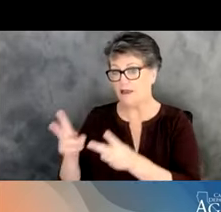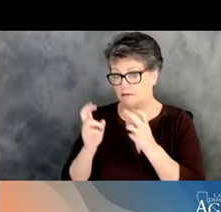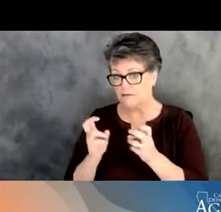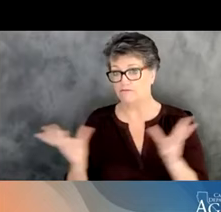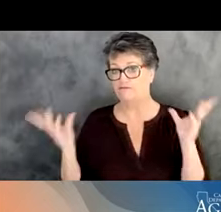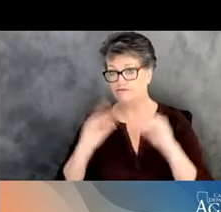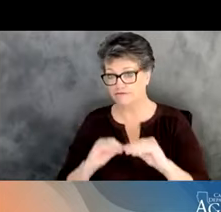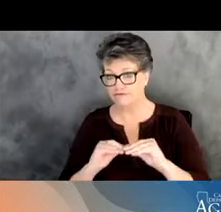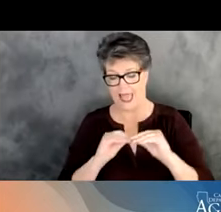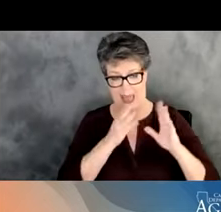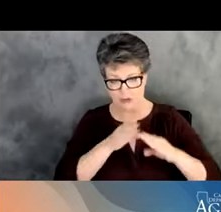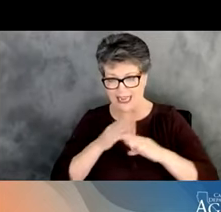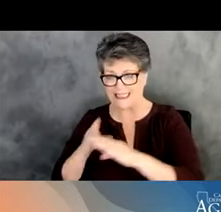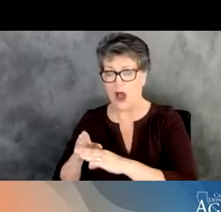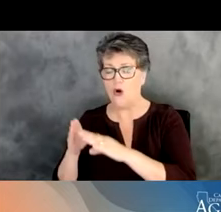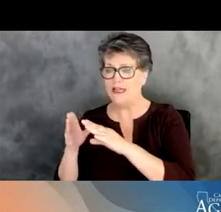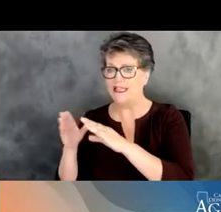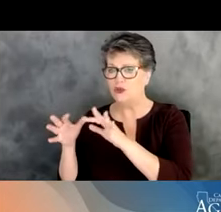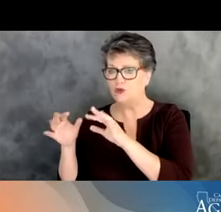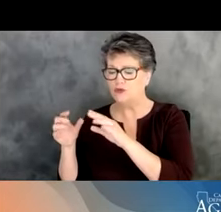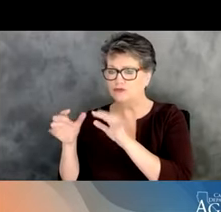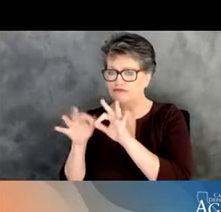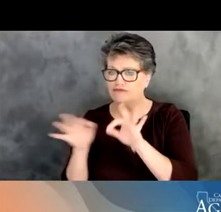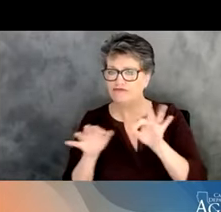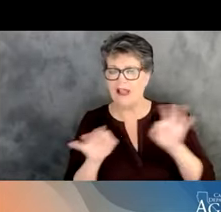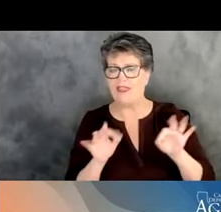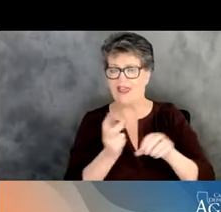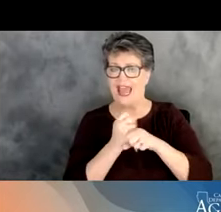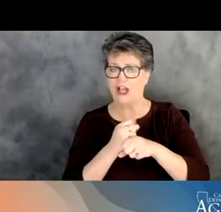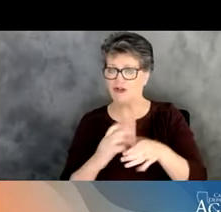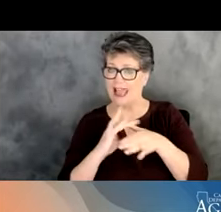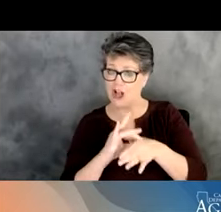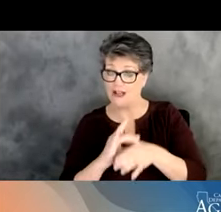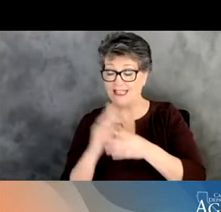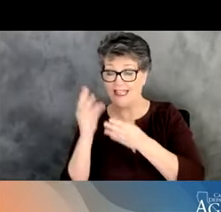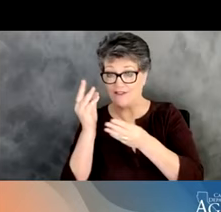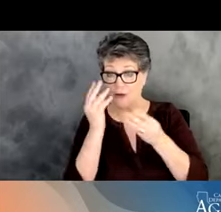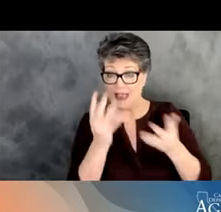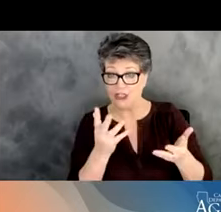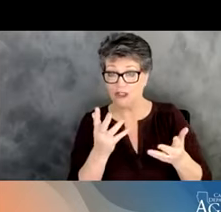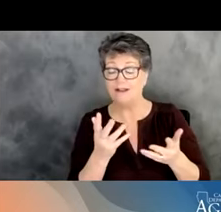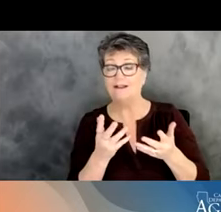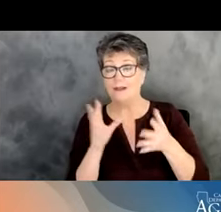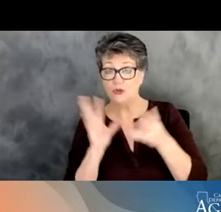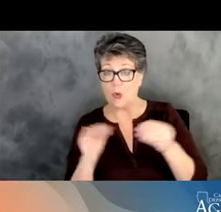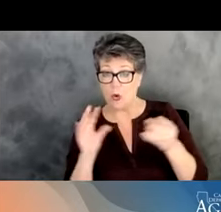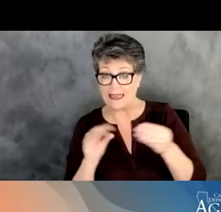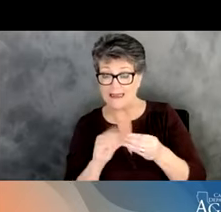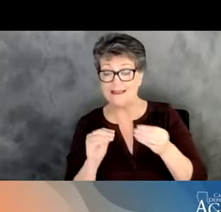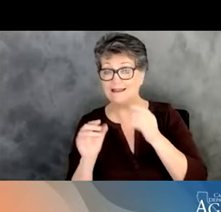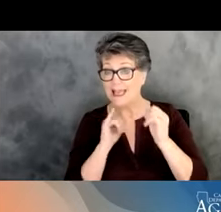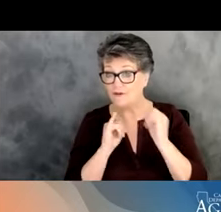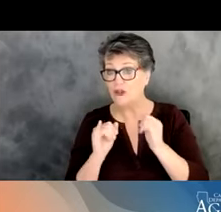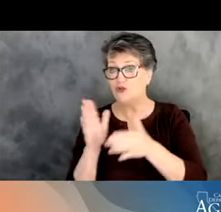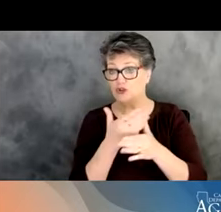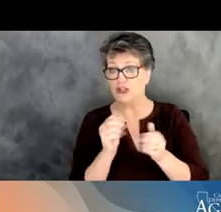and break it down into terms that I can create content and information, stories, interviews to